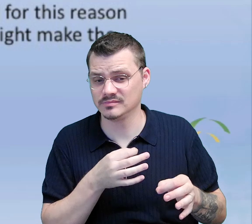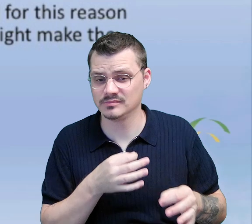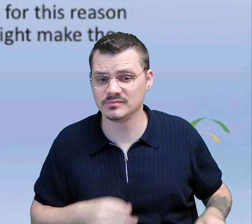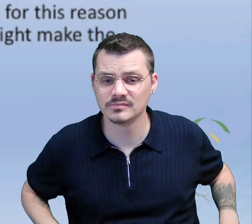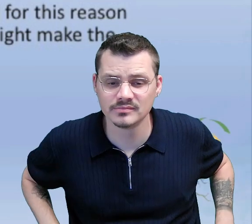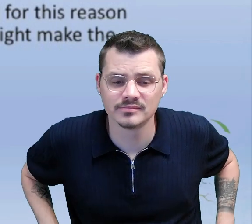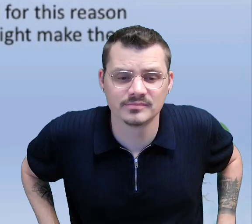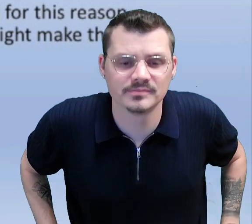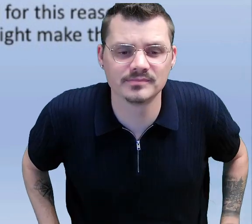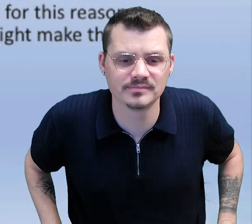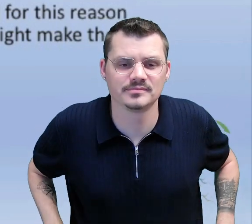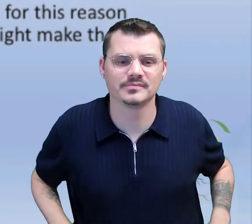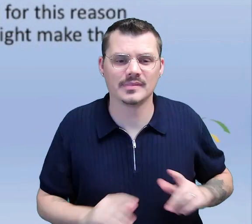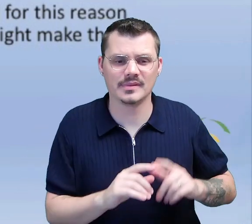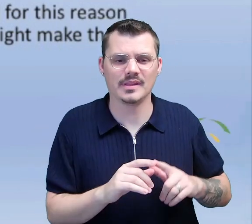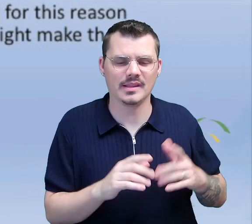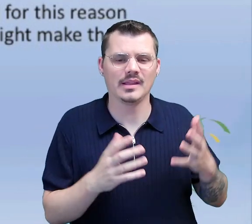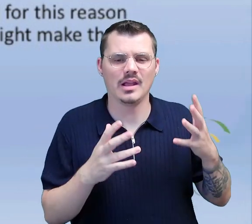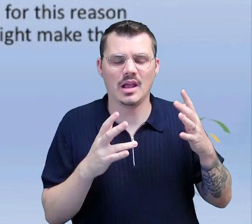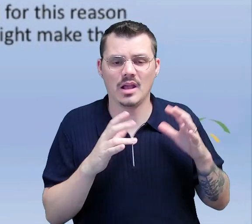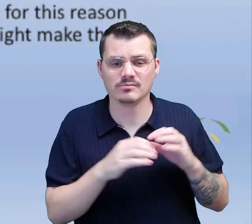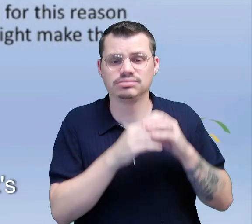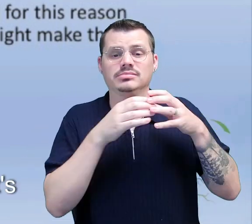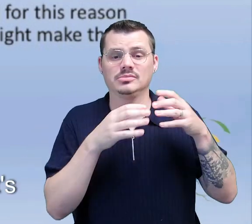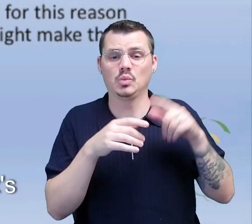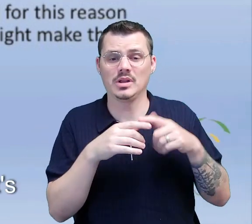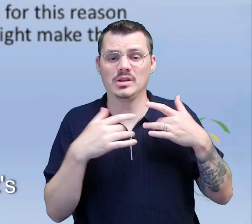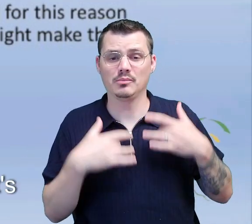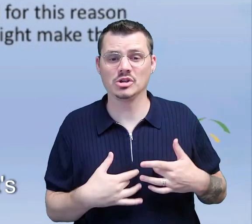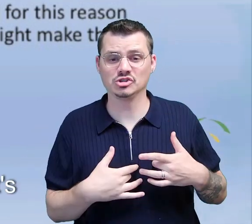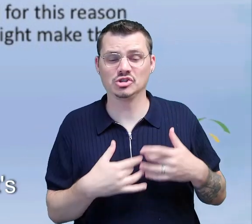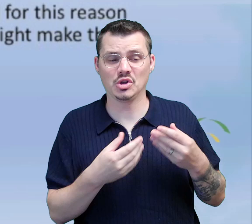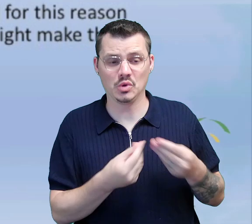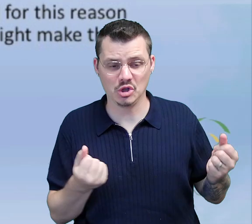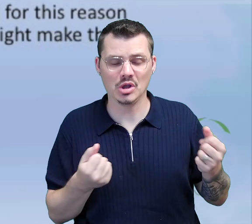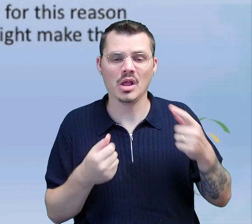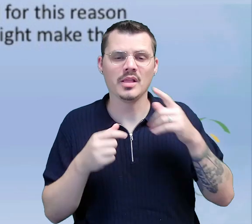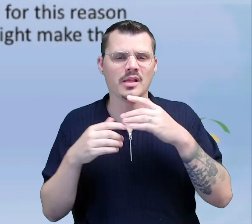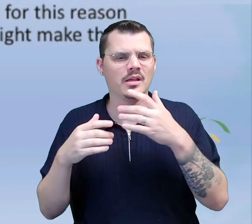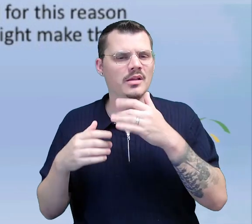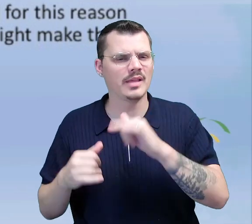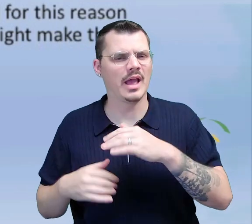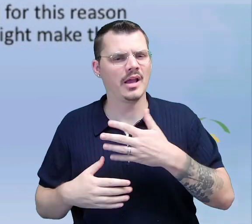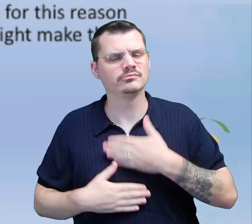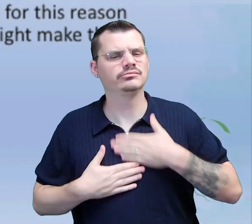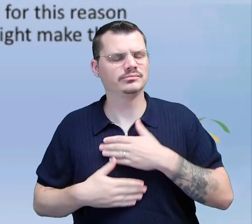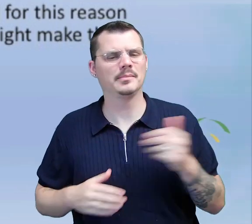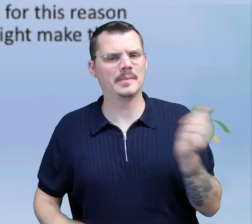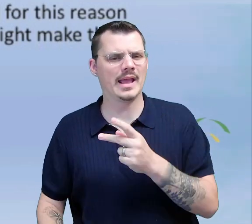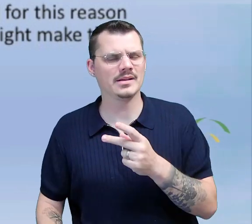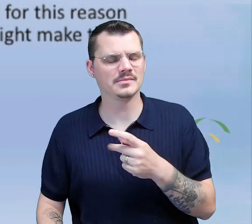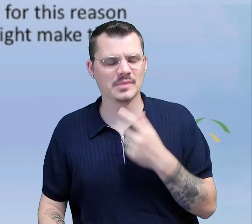brain. And then opens back up when the depression is relieved. It's a really diabolical